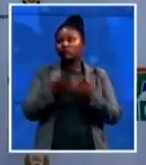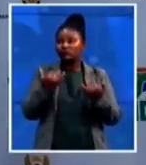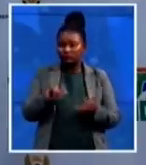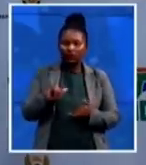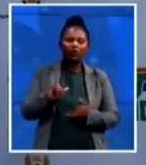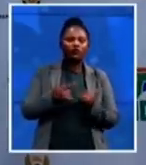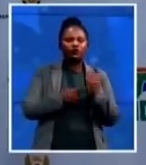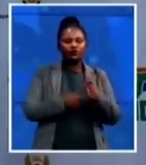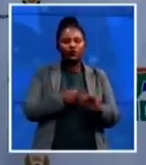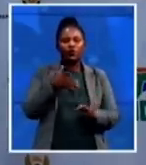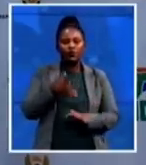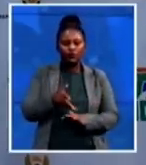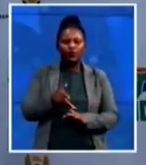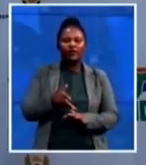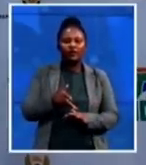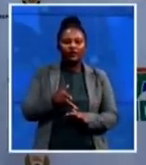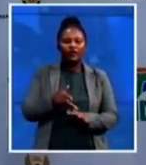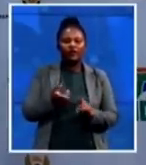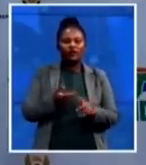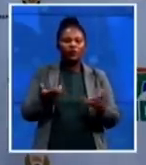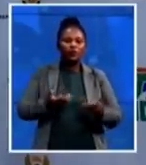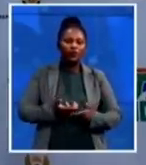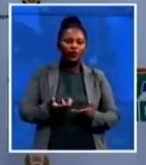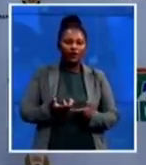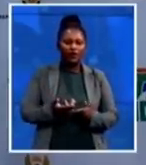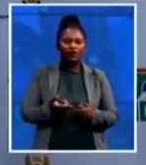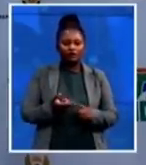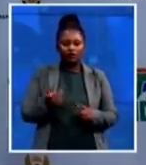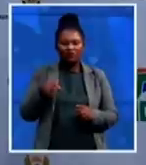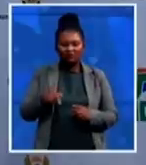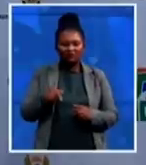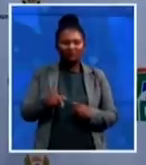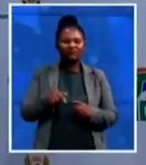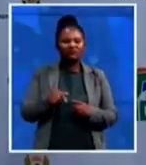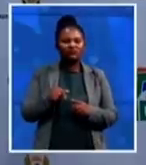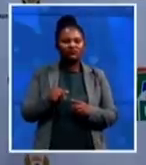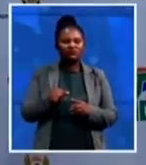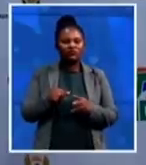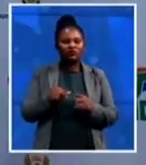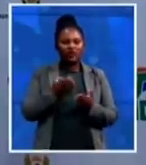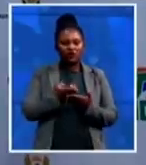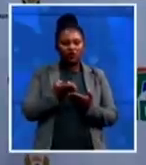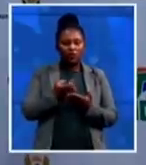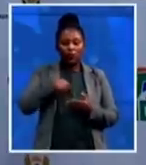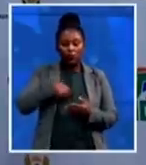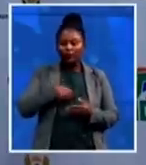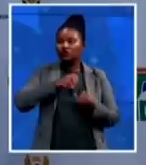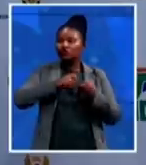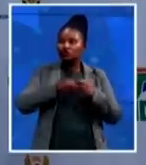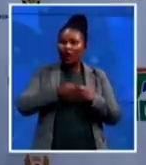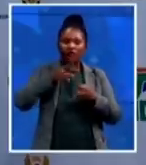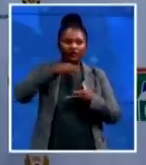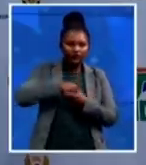of the past damage, as we try to intervene to change the situation. Economists